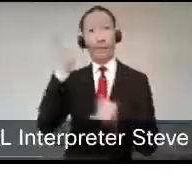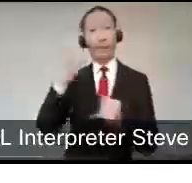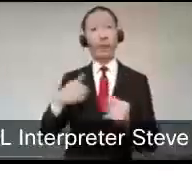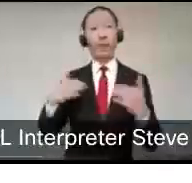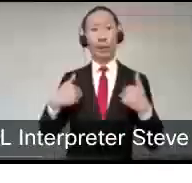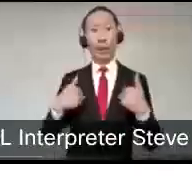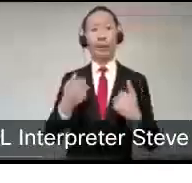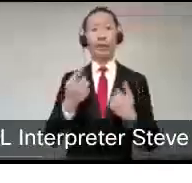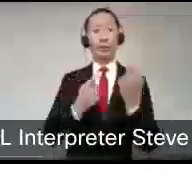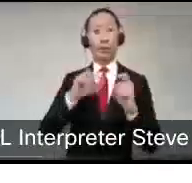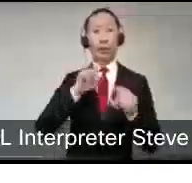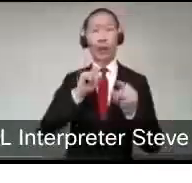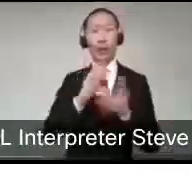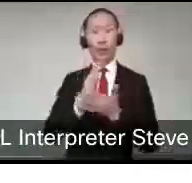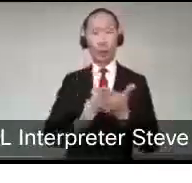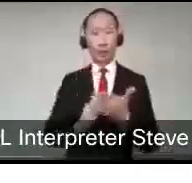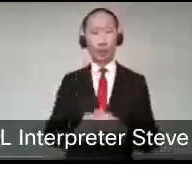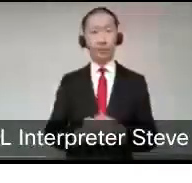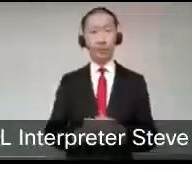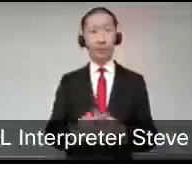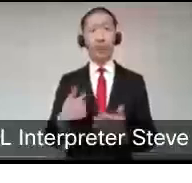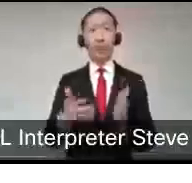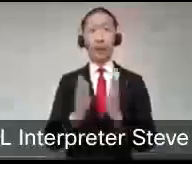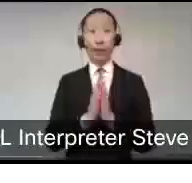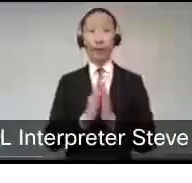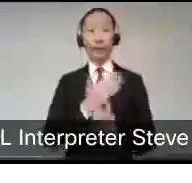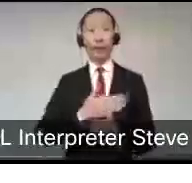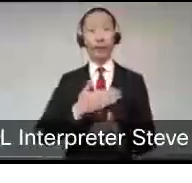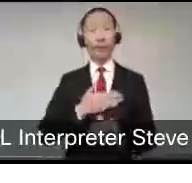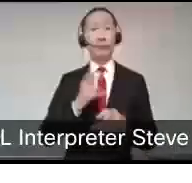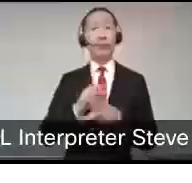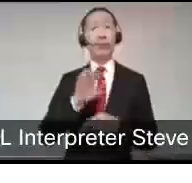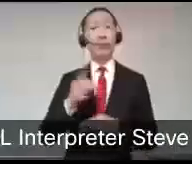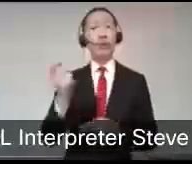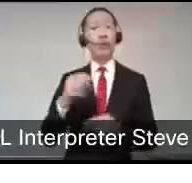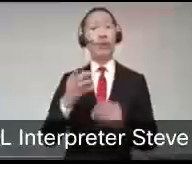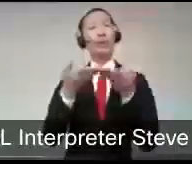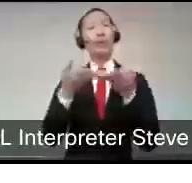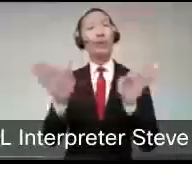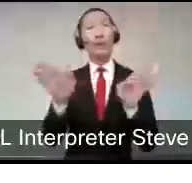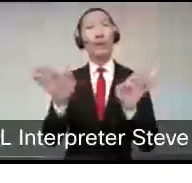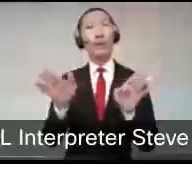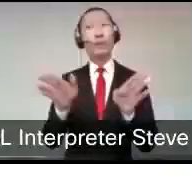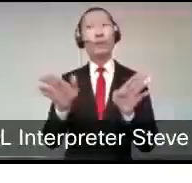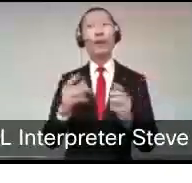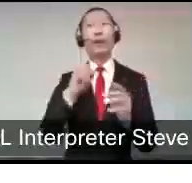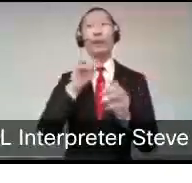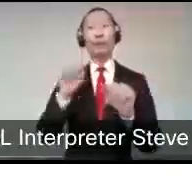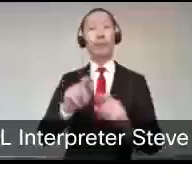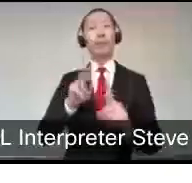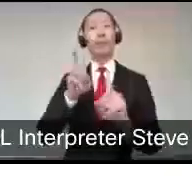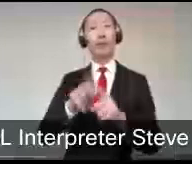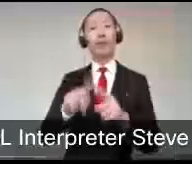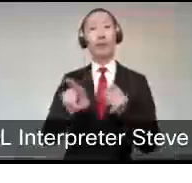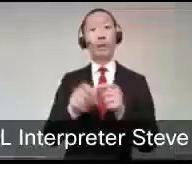have a Q&A session. We ask that you please keep your questions general and applicable to as